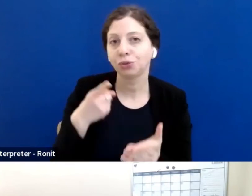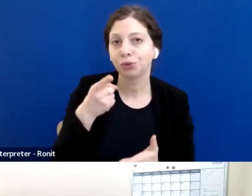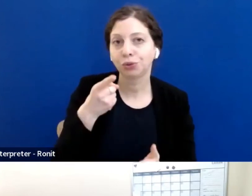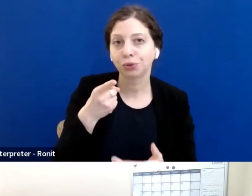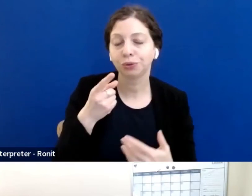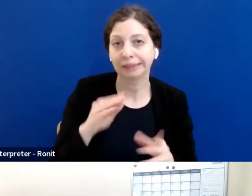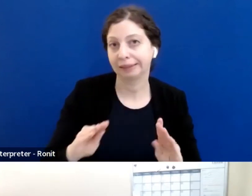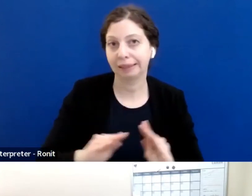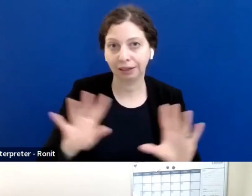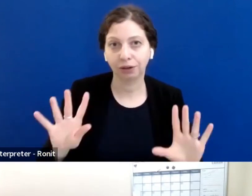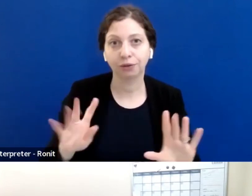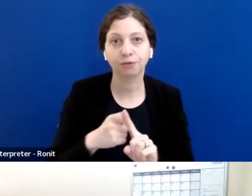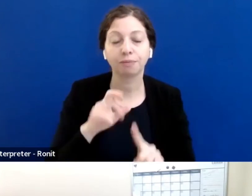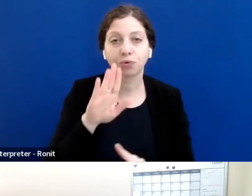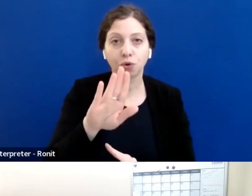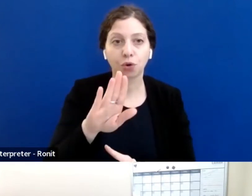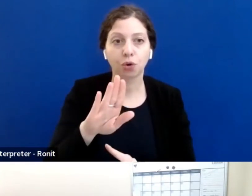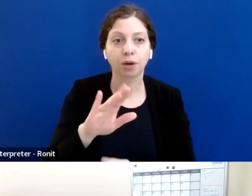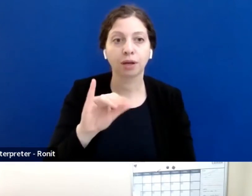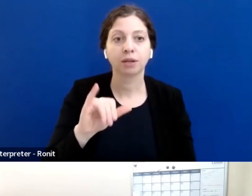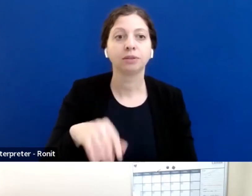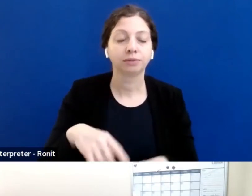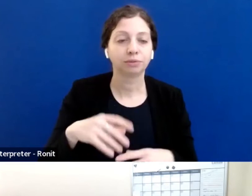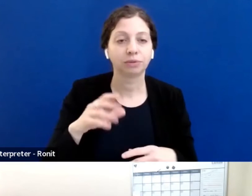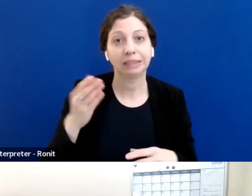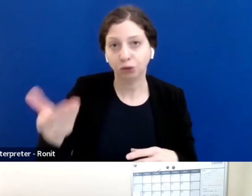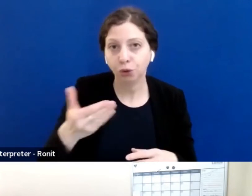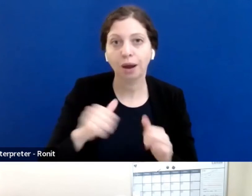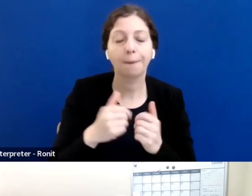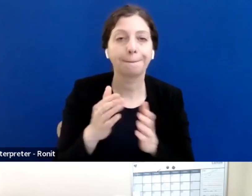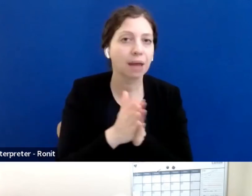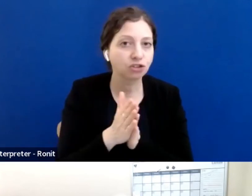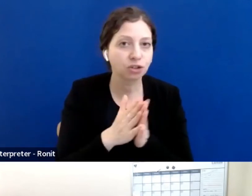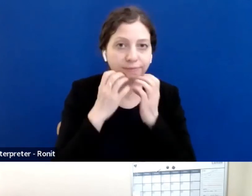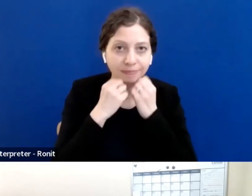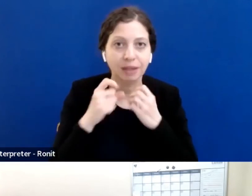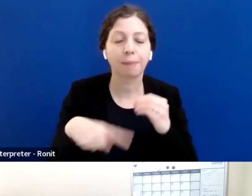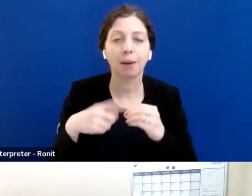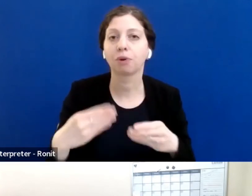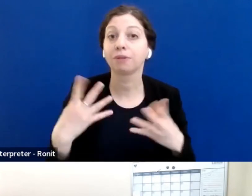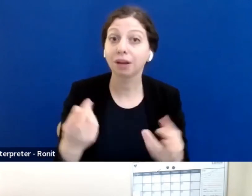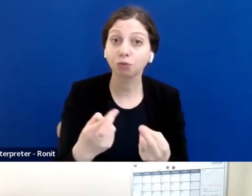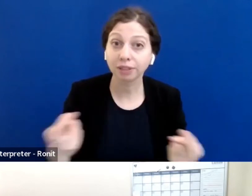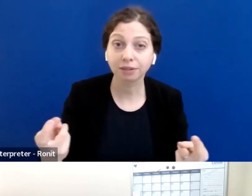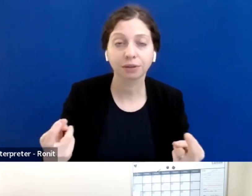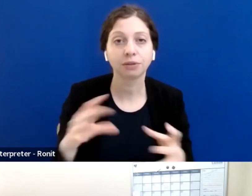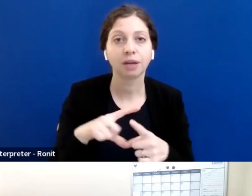it's clear from your intro how passionate you are about providing resources related to behavioral health. And, you